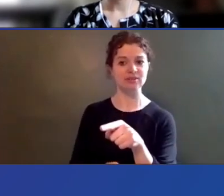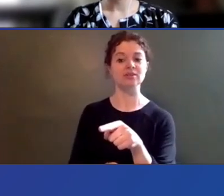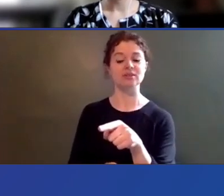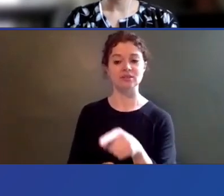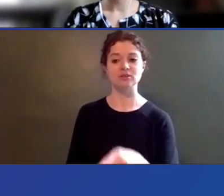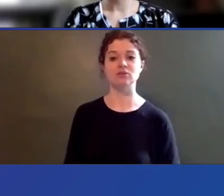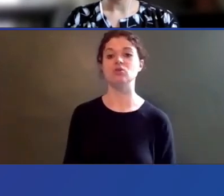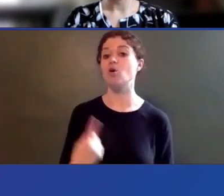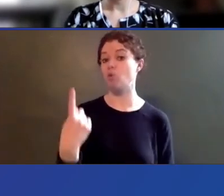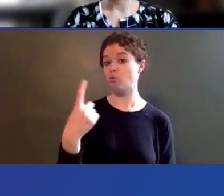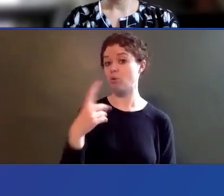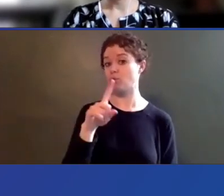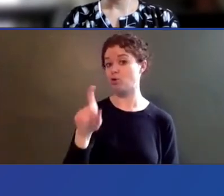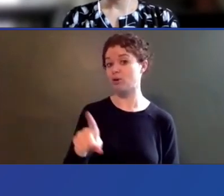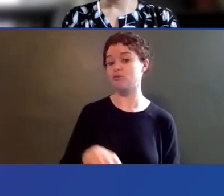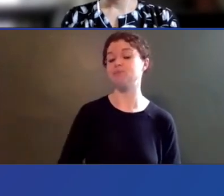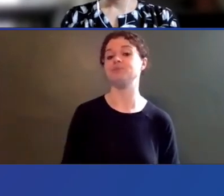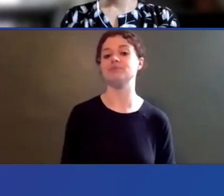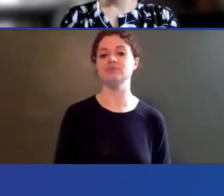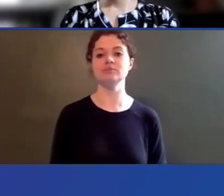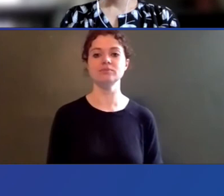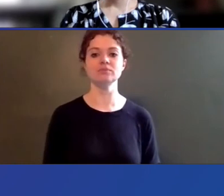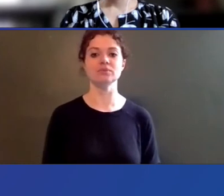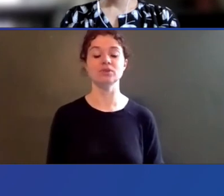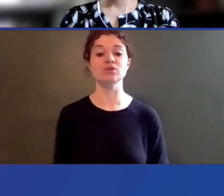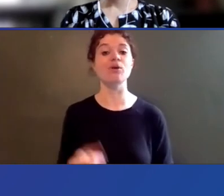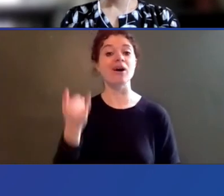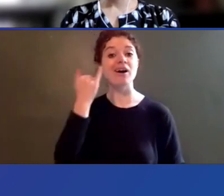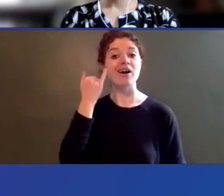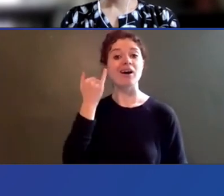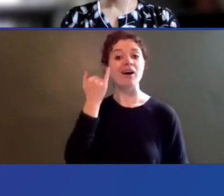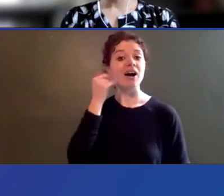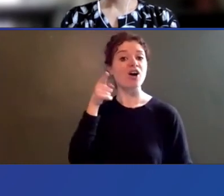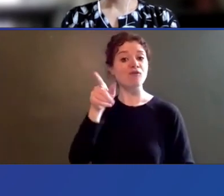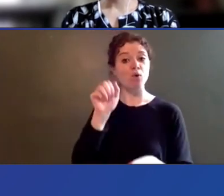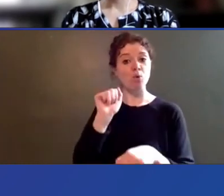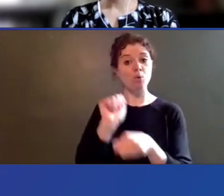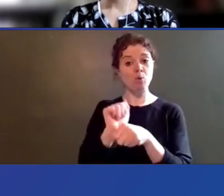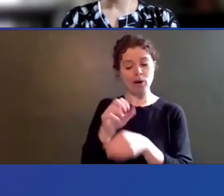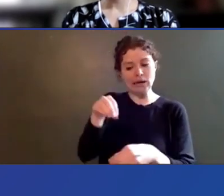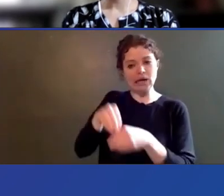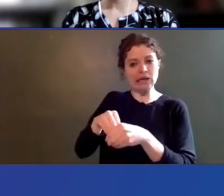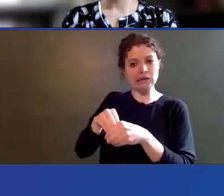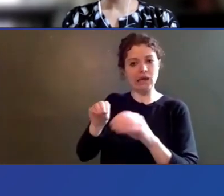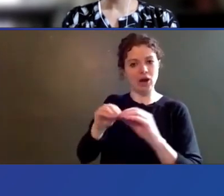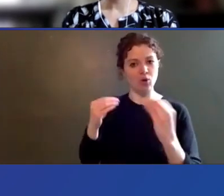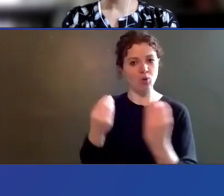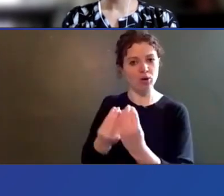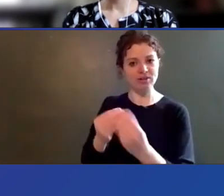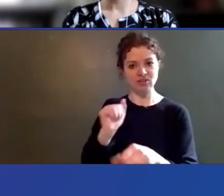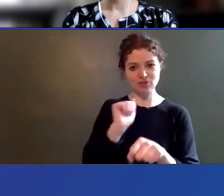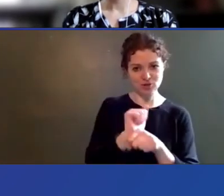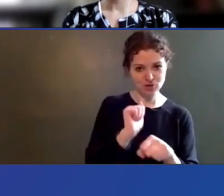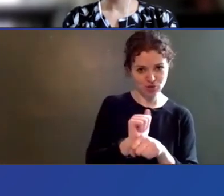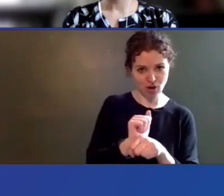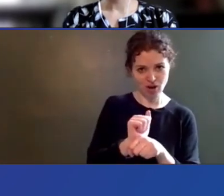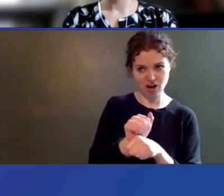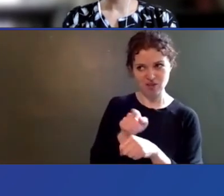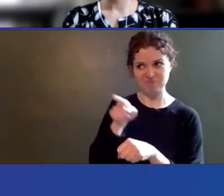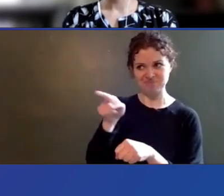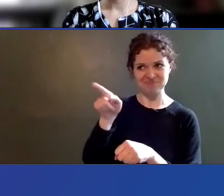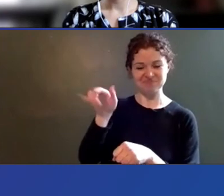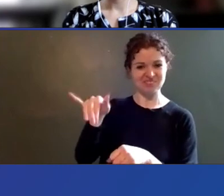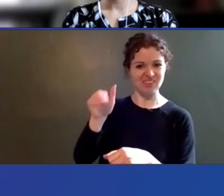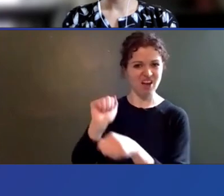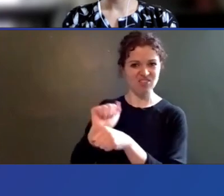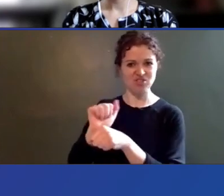So last question. What about when you operate within an organization that may not be addressing the issues you feel are important